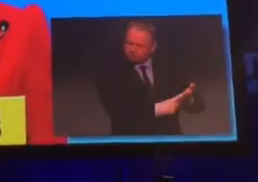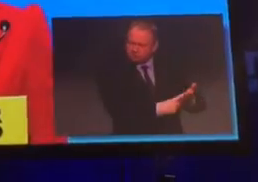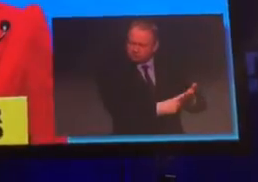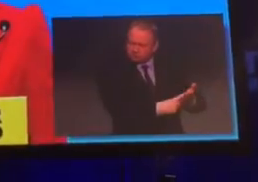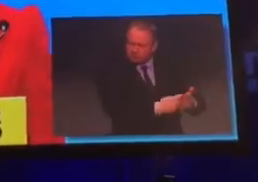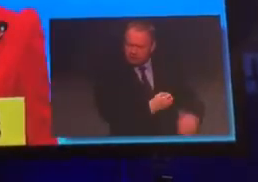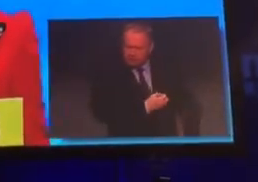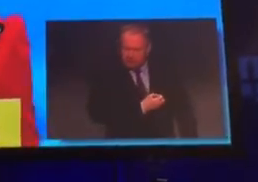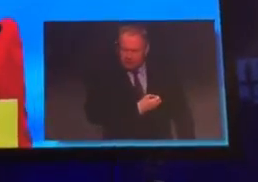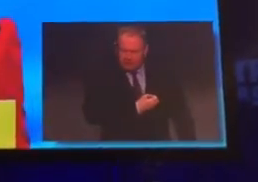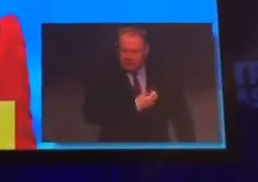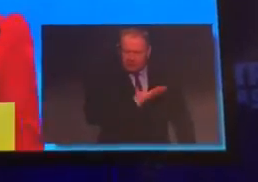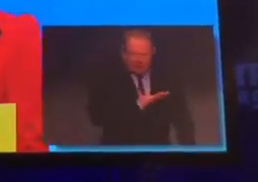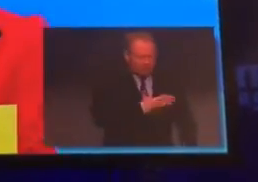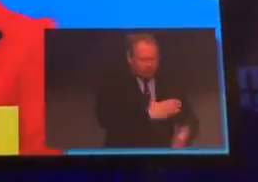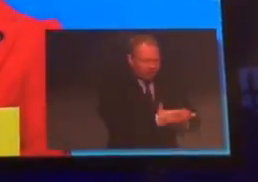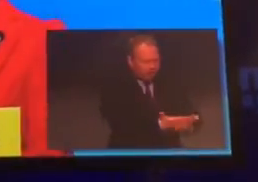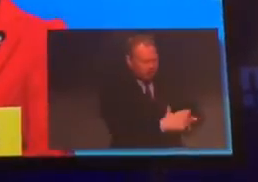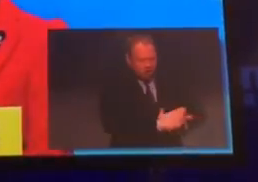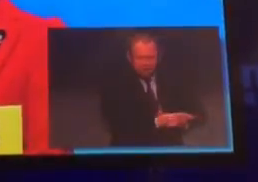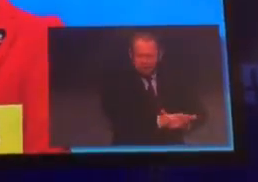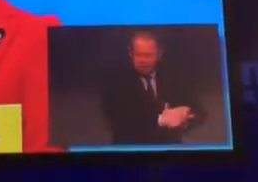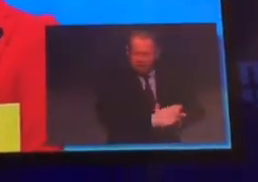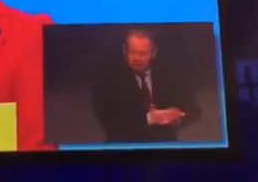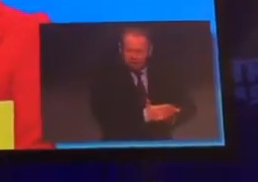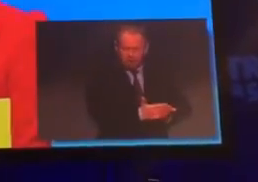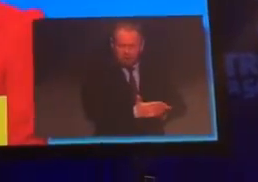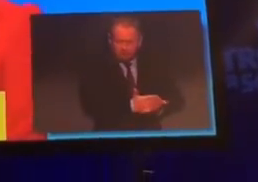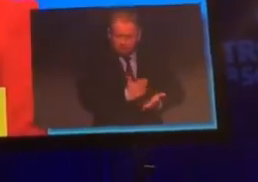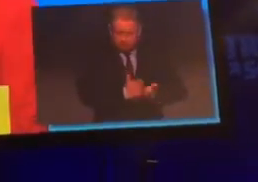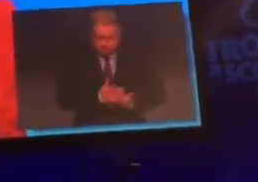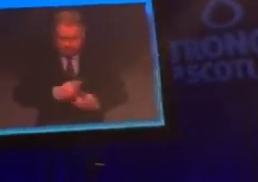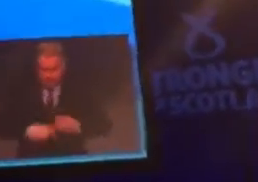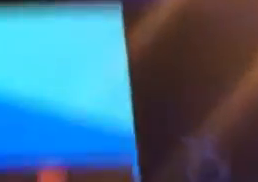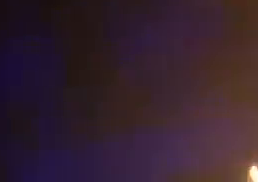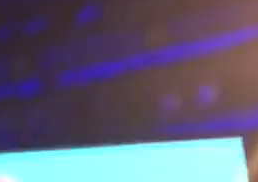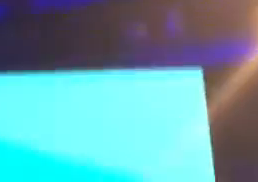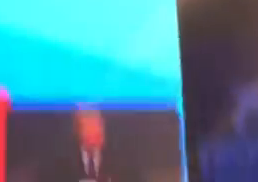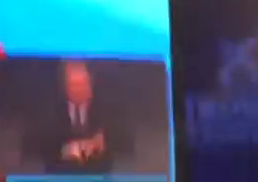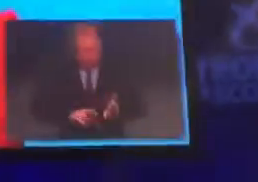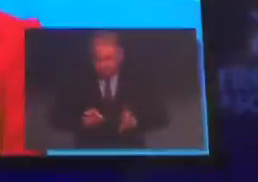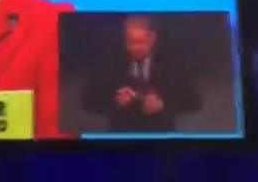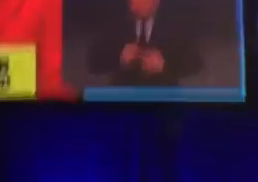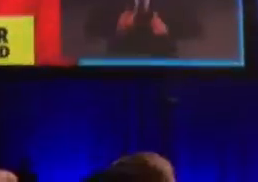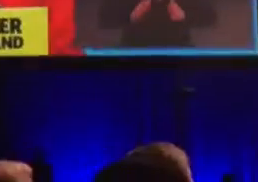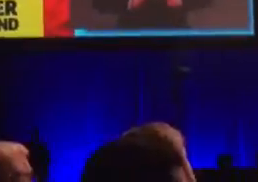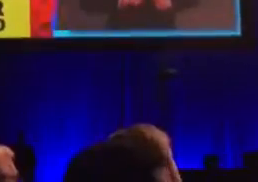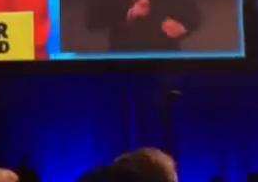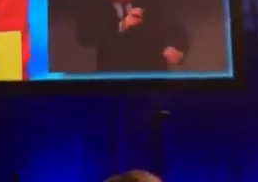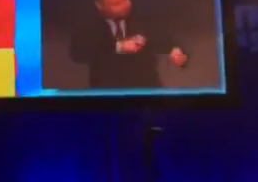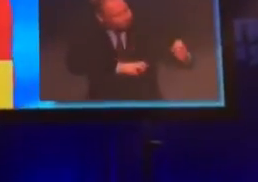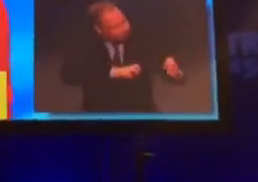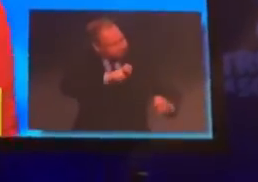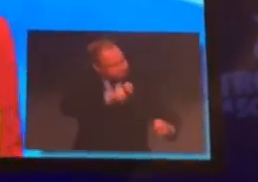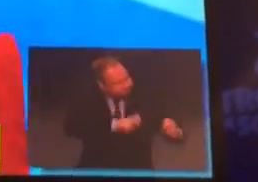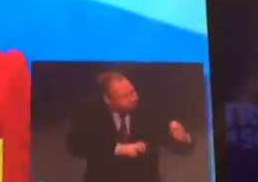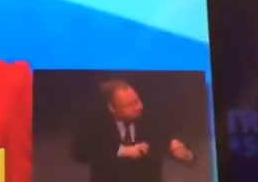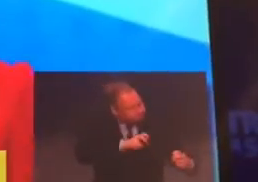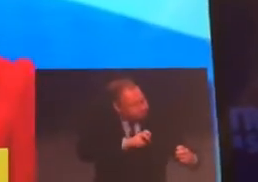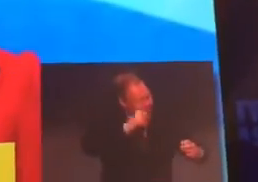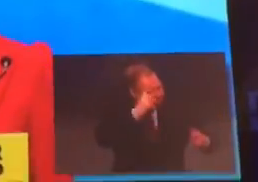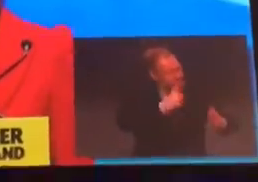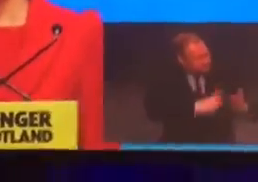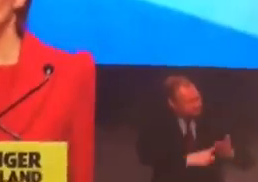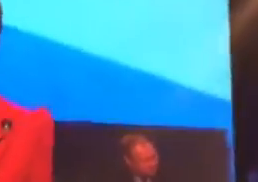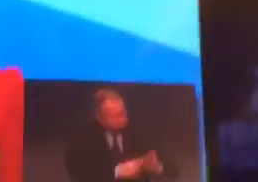Labour hopelessly divided, it will be down to us to make the practical and the principled case